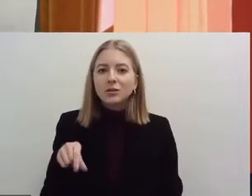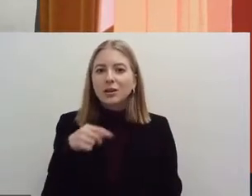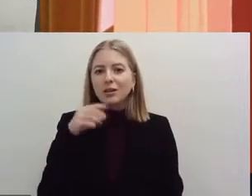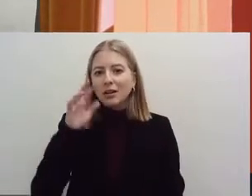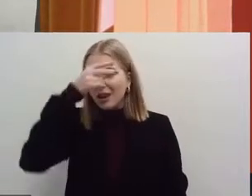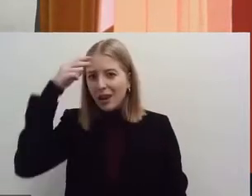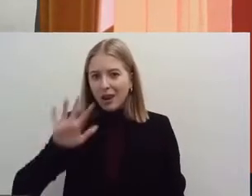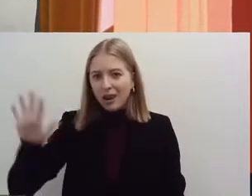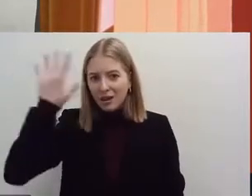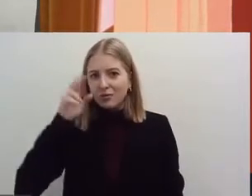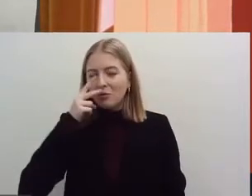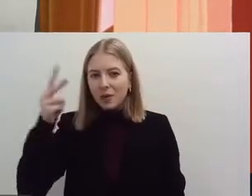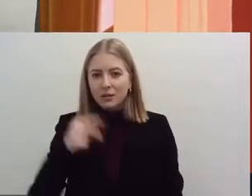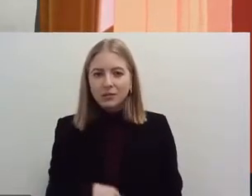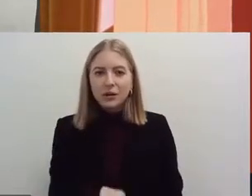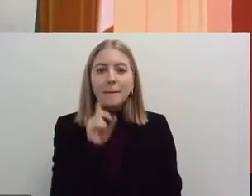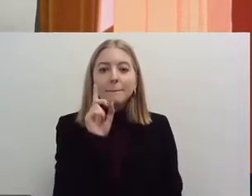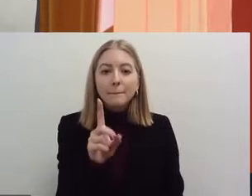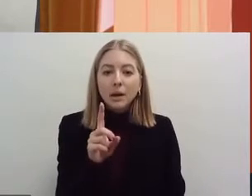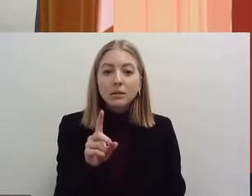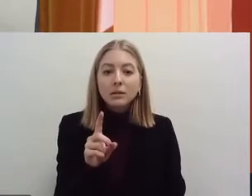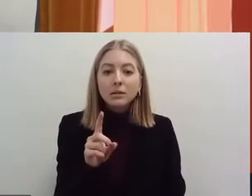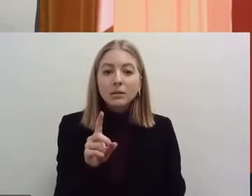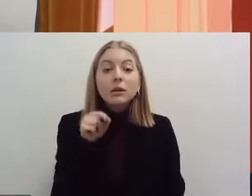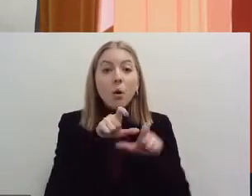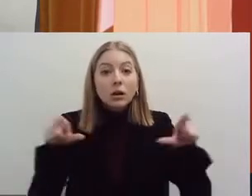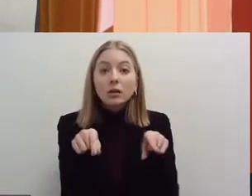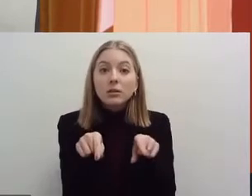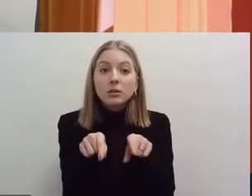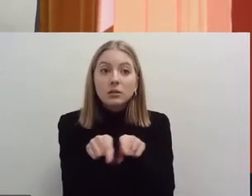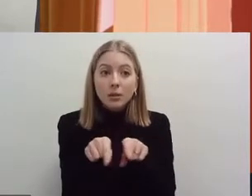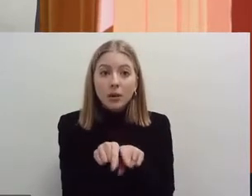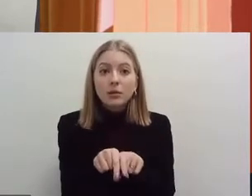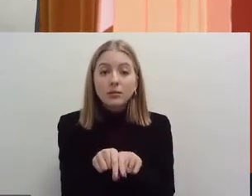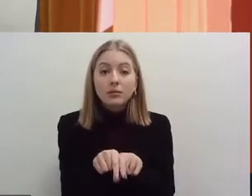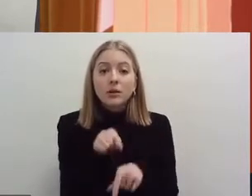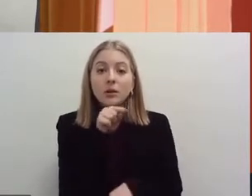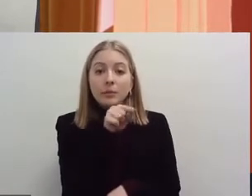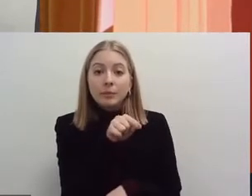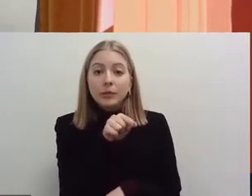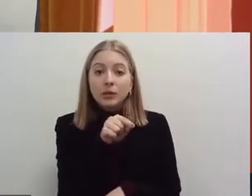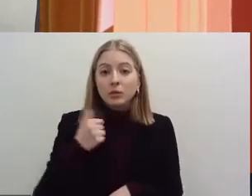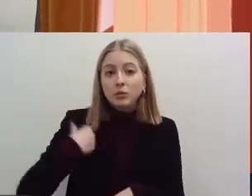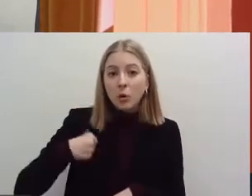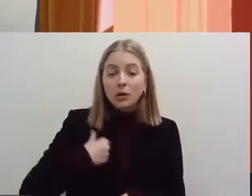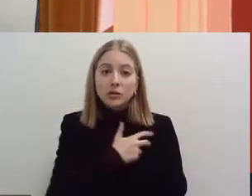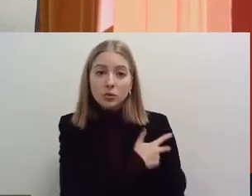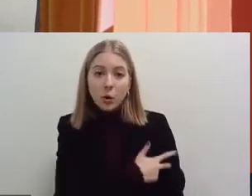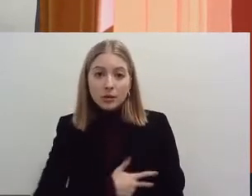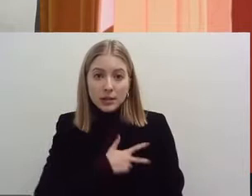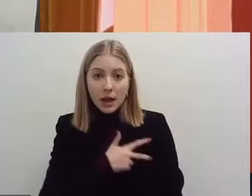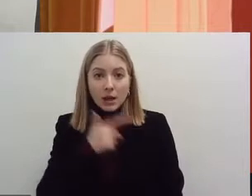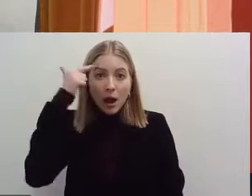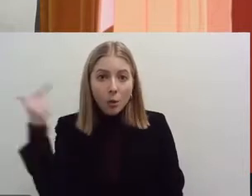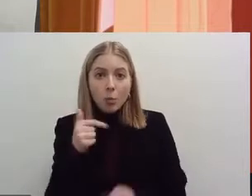to improve their social skills, to express themselves and understand what they are getting